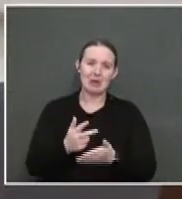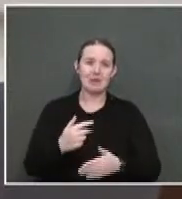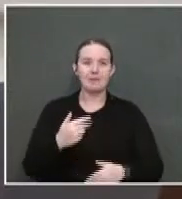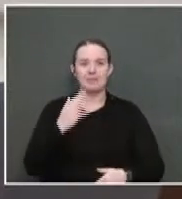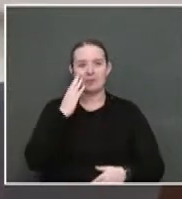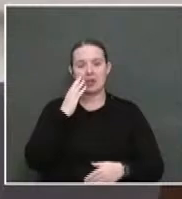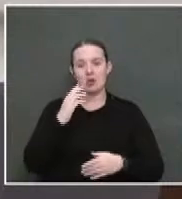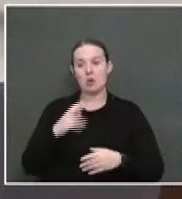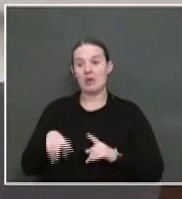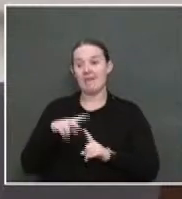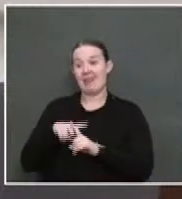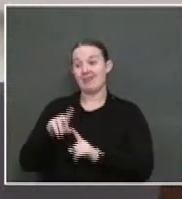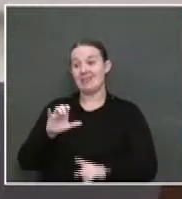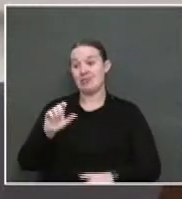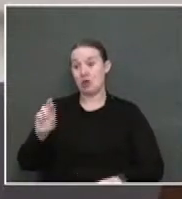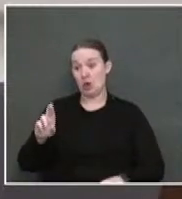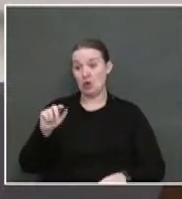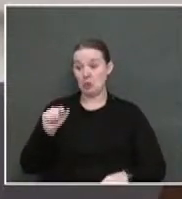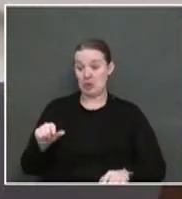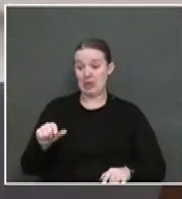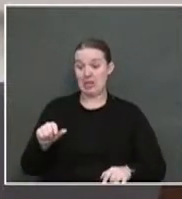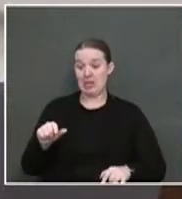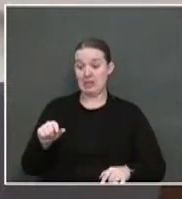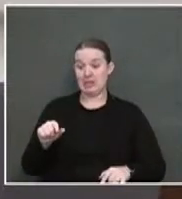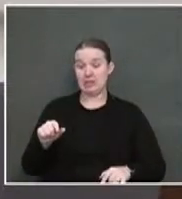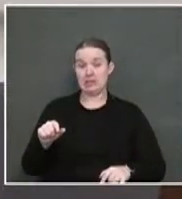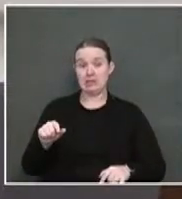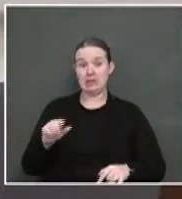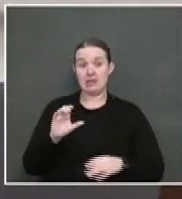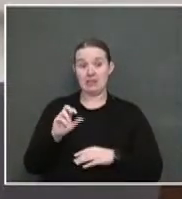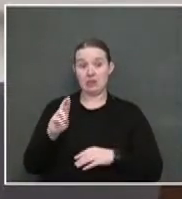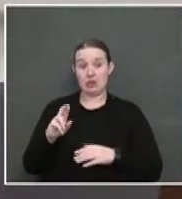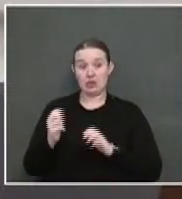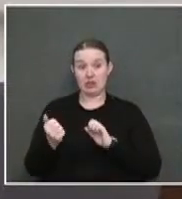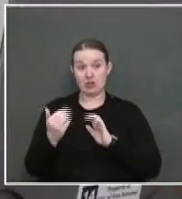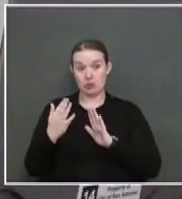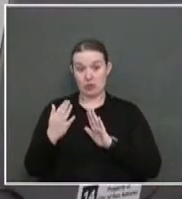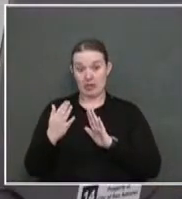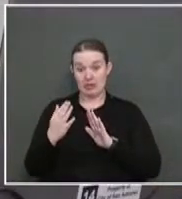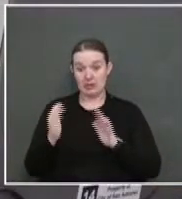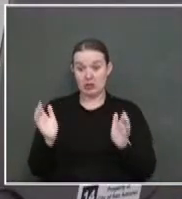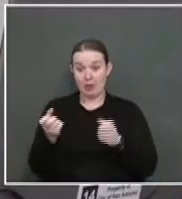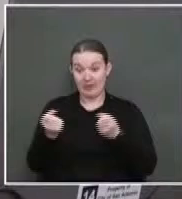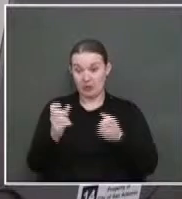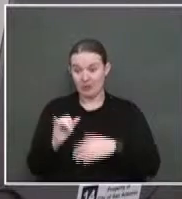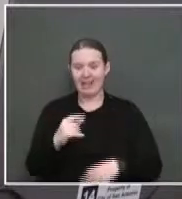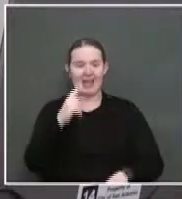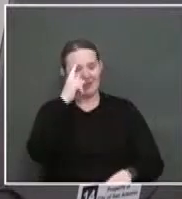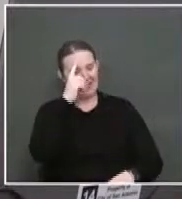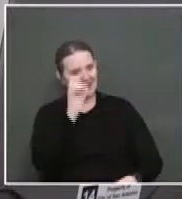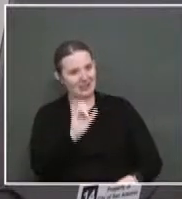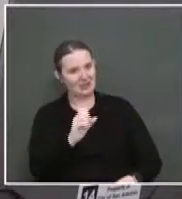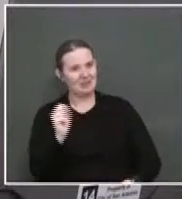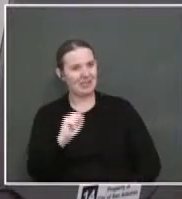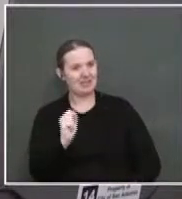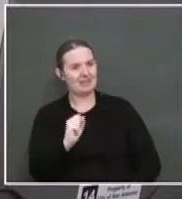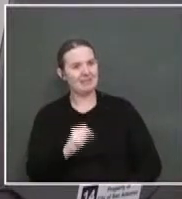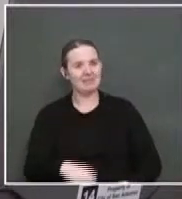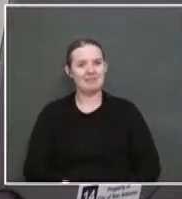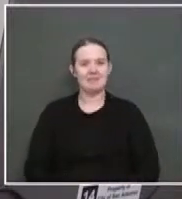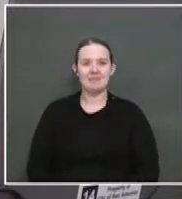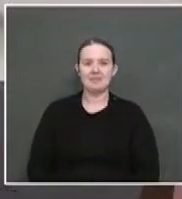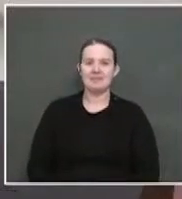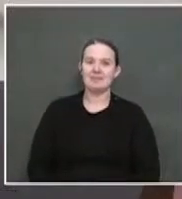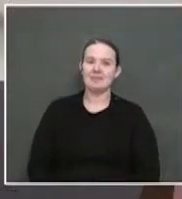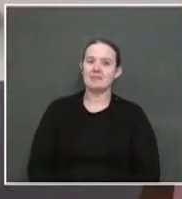filed that CCR last week, would this be something that that CCR could address, like these types of calls? I was thinking about that as Okay. well, Councilman, yes. Okay, yes. perfect.